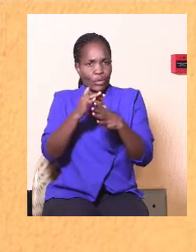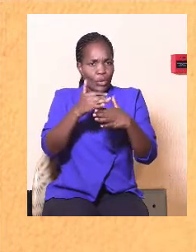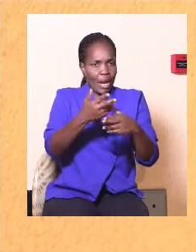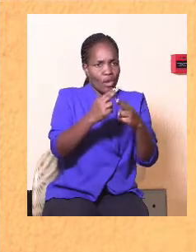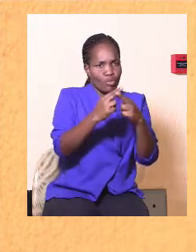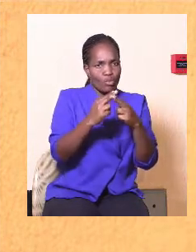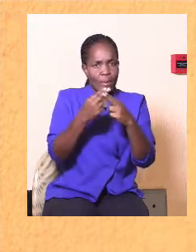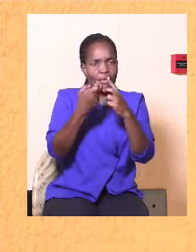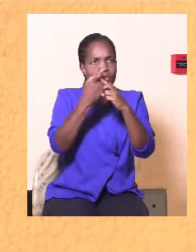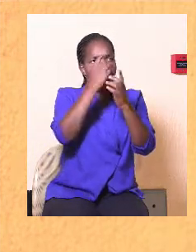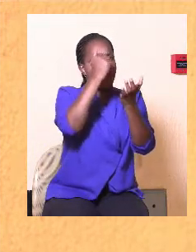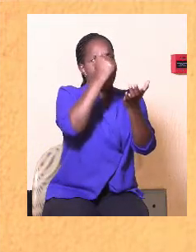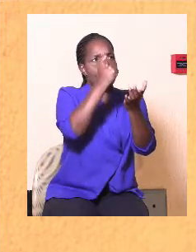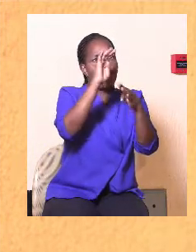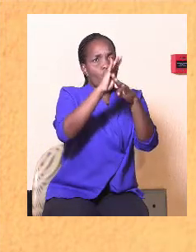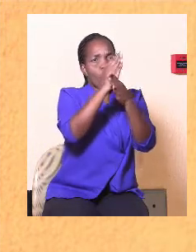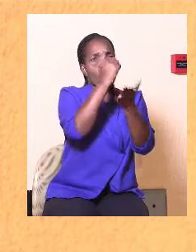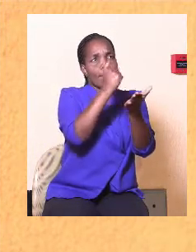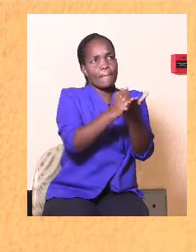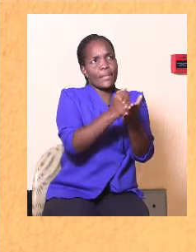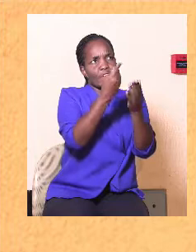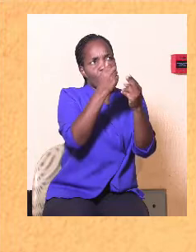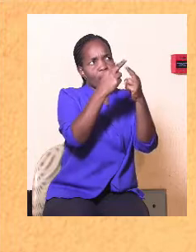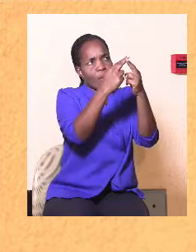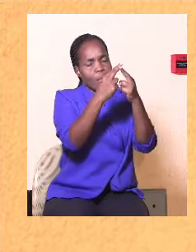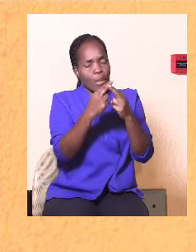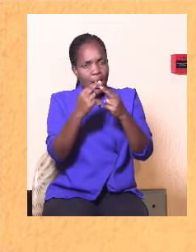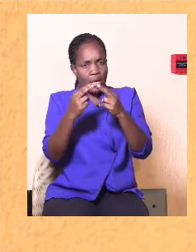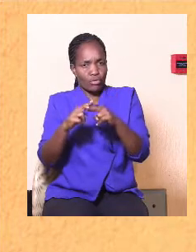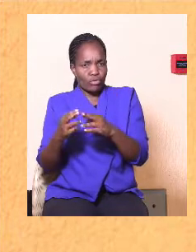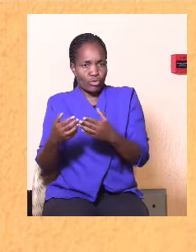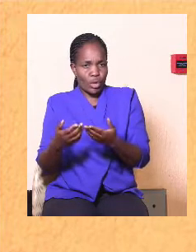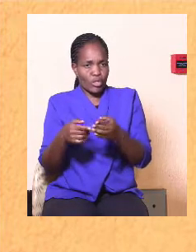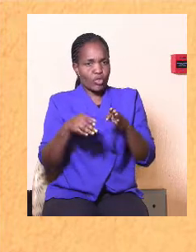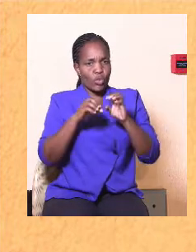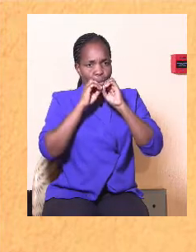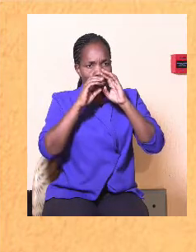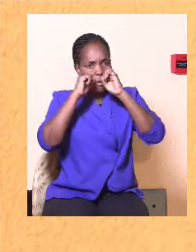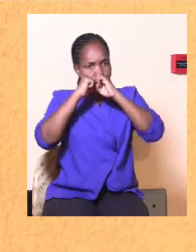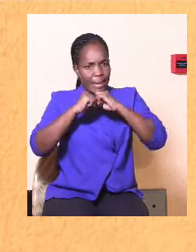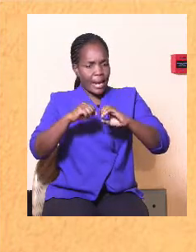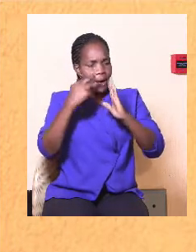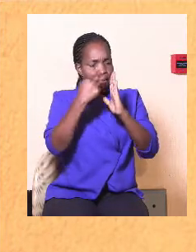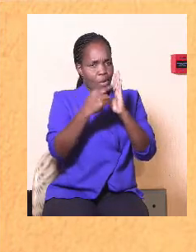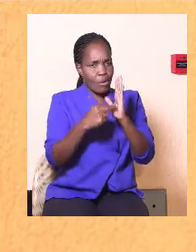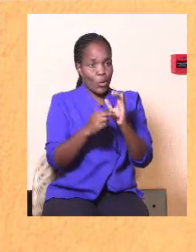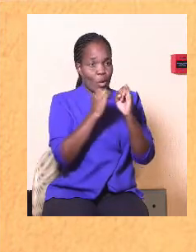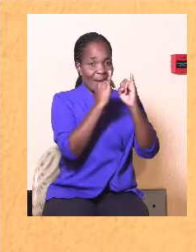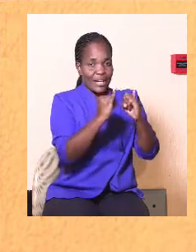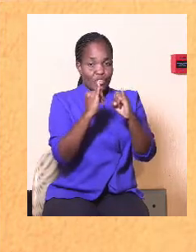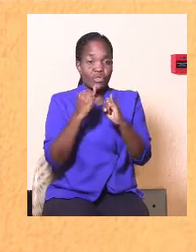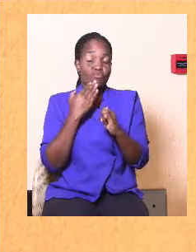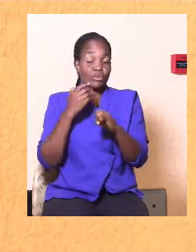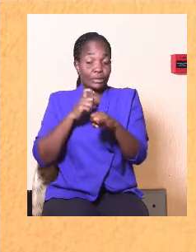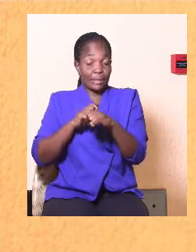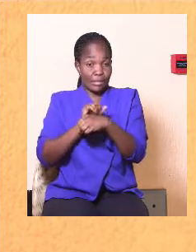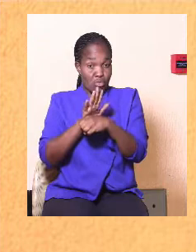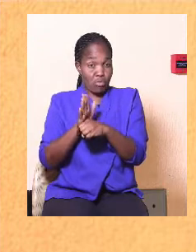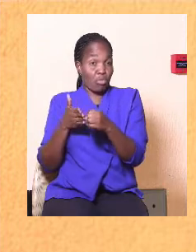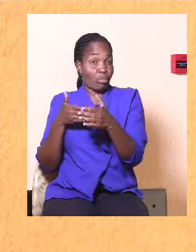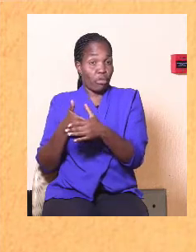commercial banks. We also announced measures where individuals who have lost their income could